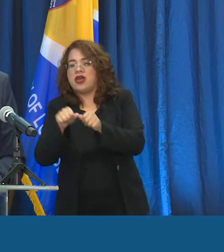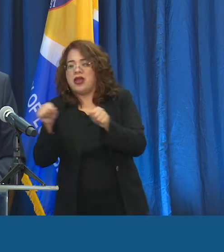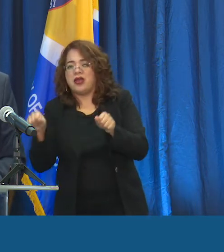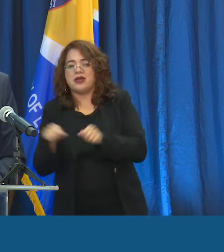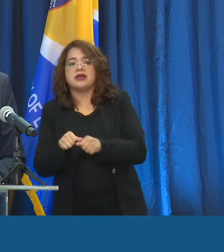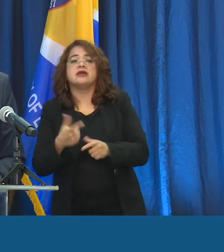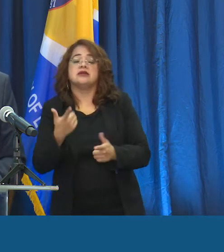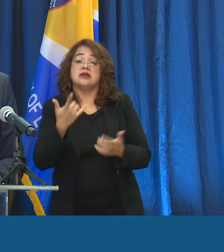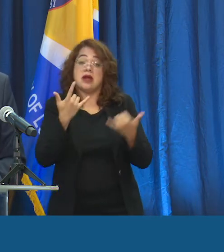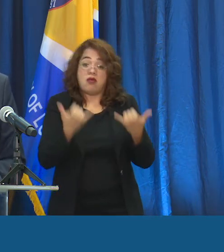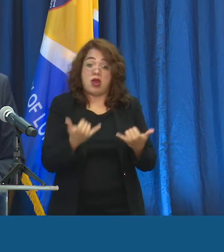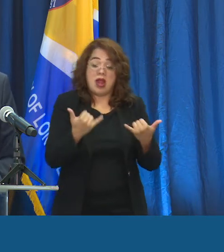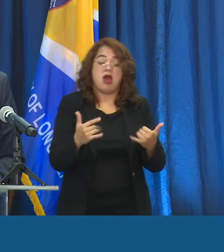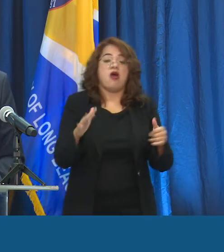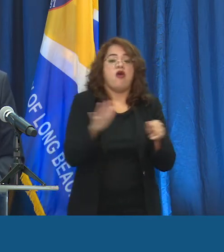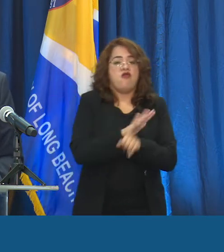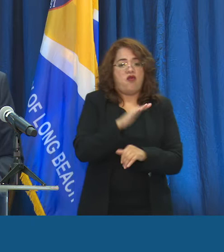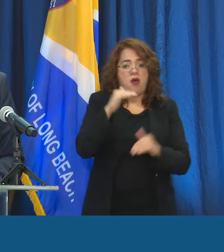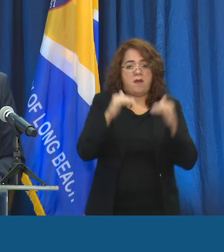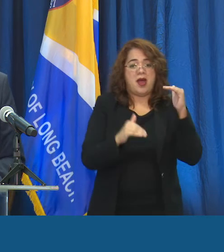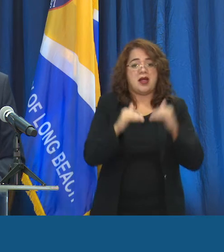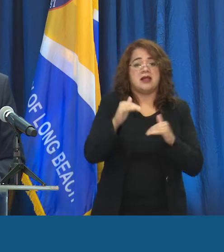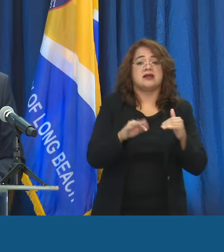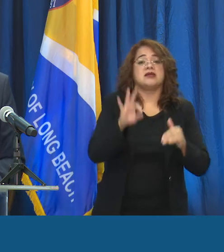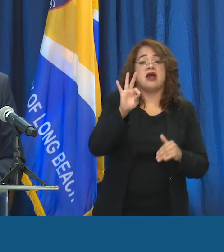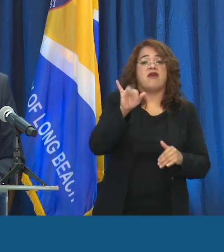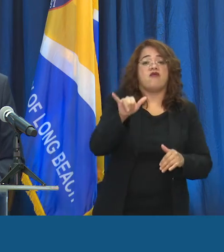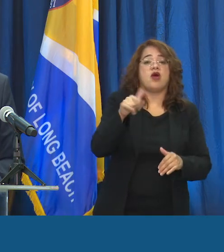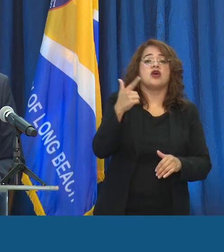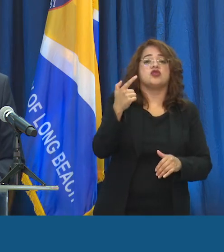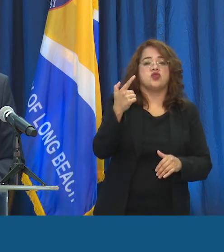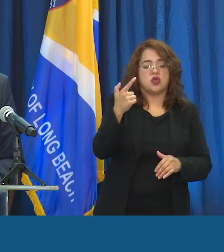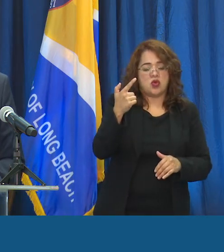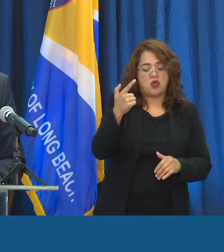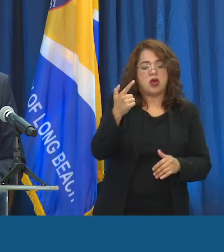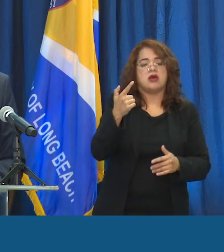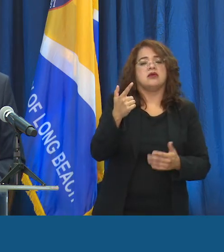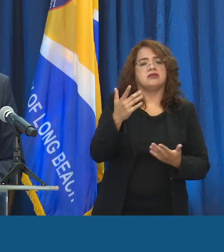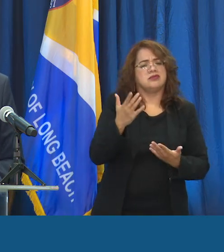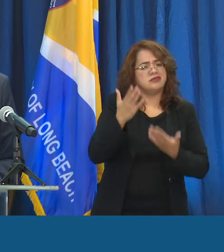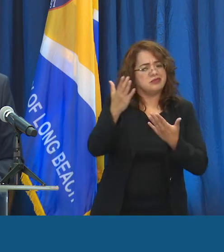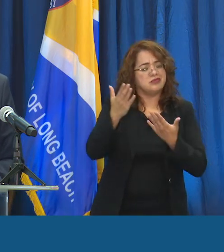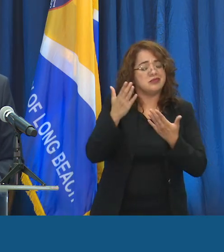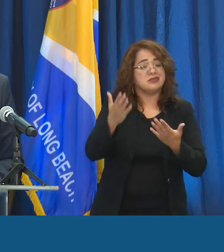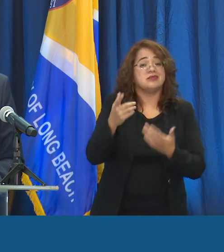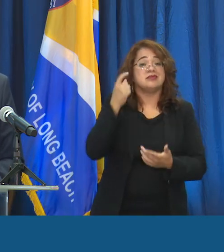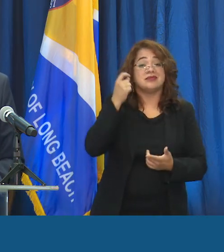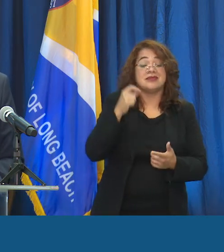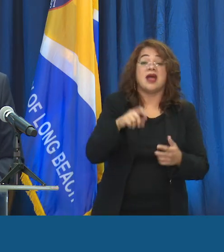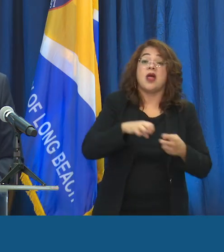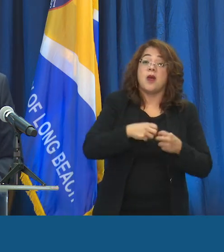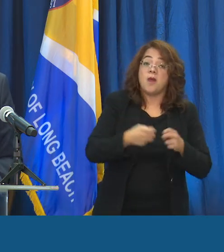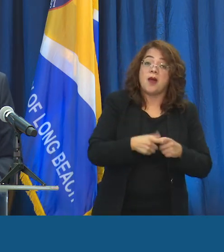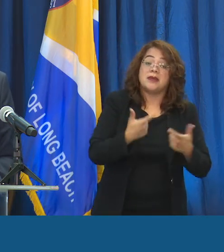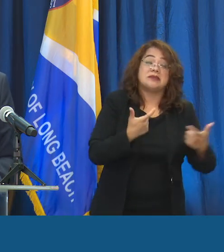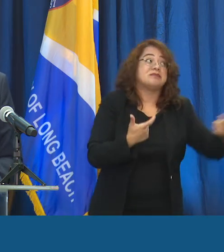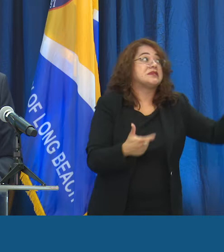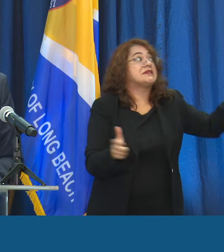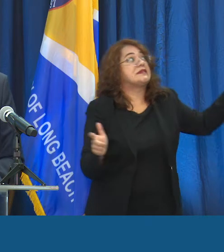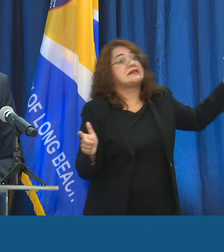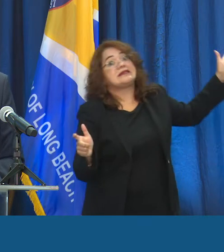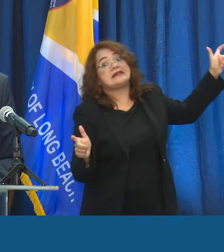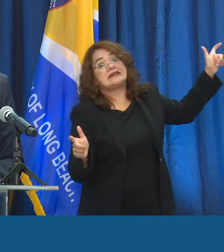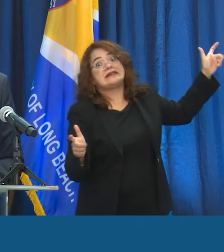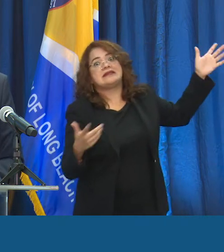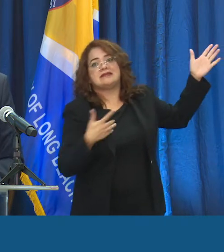solutions. And I believe in that approach this year. That is not something we've done in the past, but the magnitude of the problem is so large. We are also trying